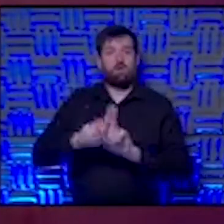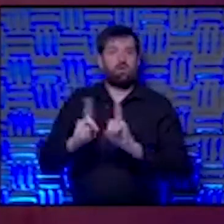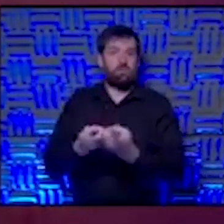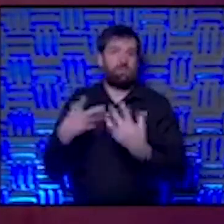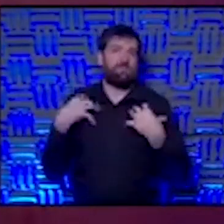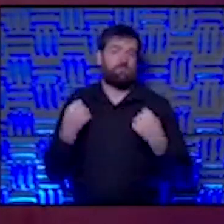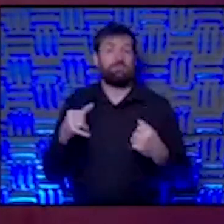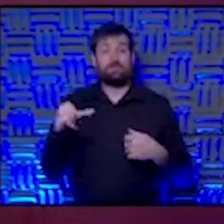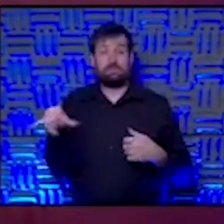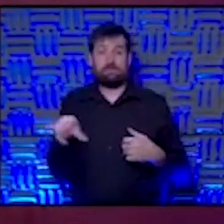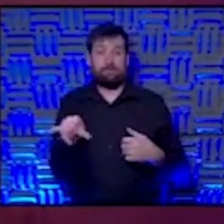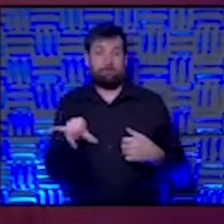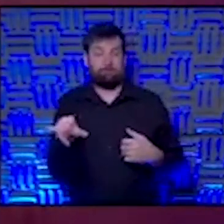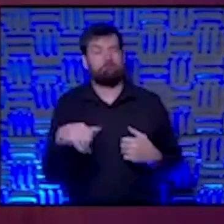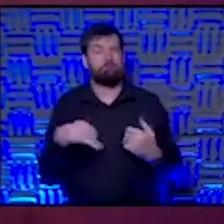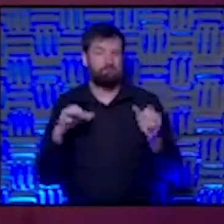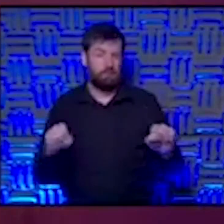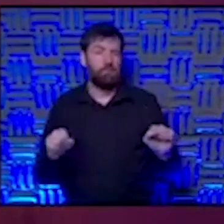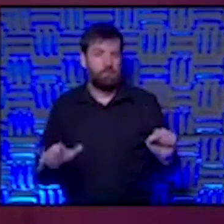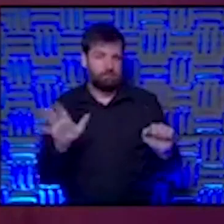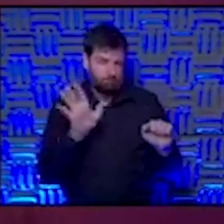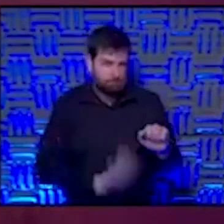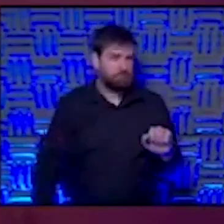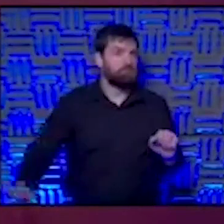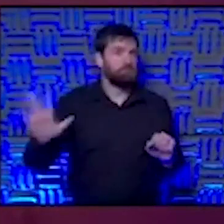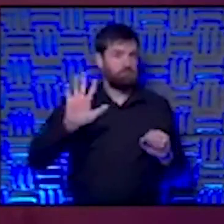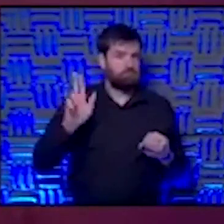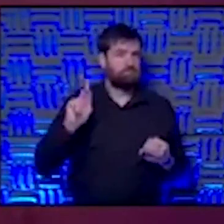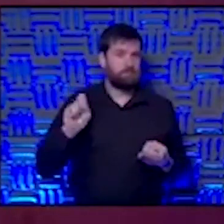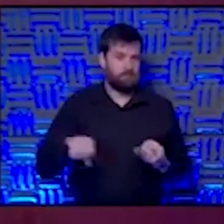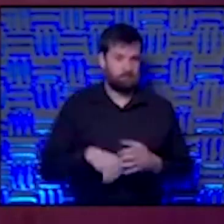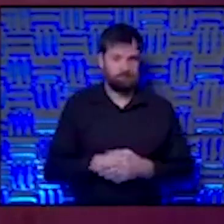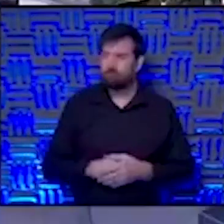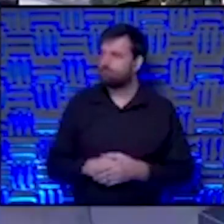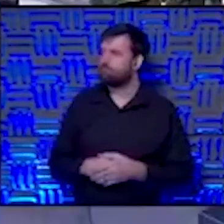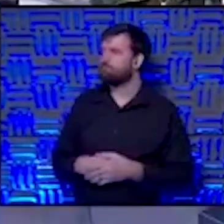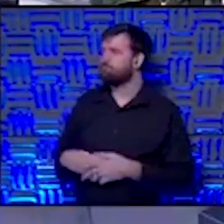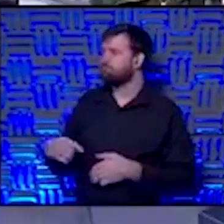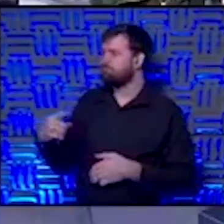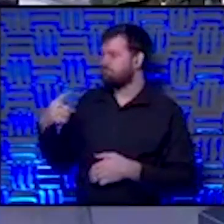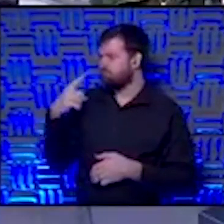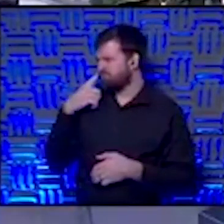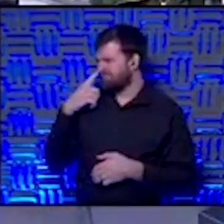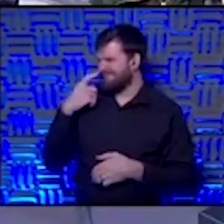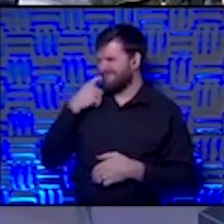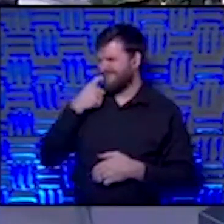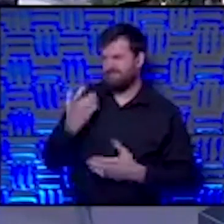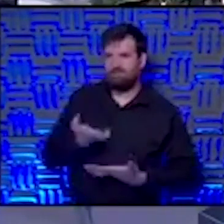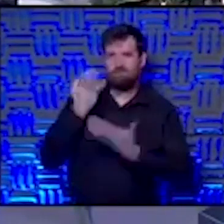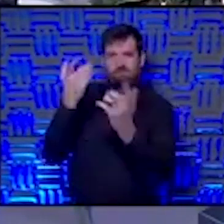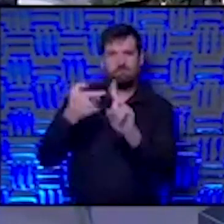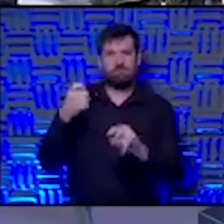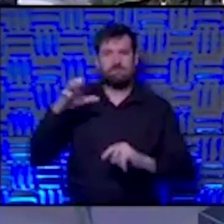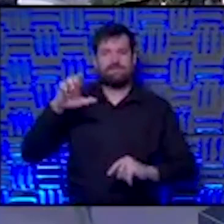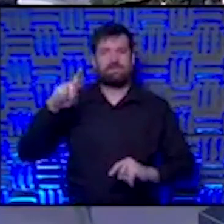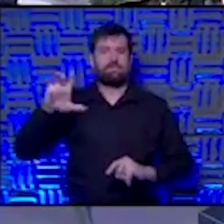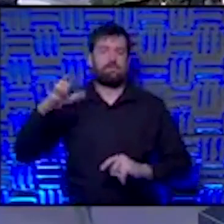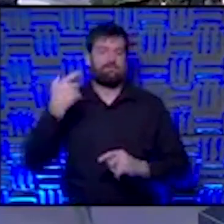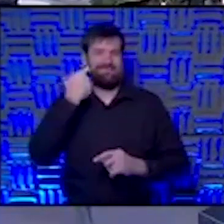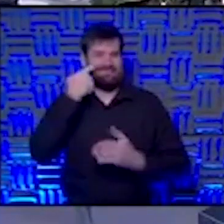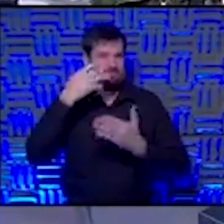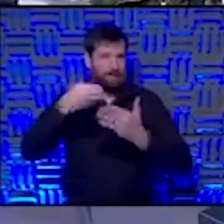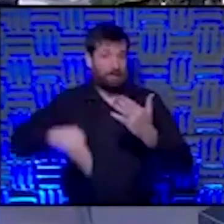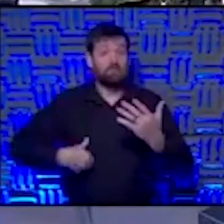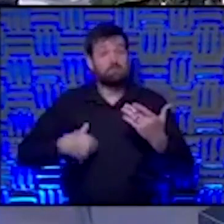is true likely for all of the counties across the state. Yeah, I think that recommendation just came out from the CDC on the weekend, Hawkeye. So